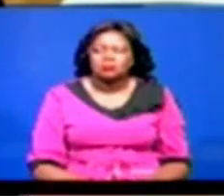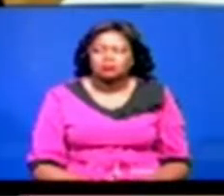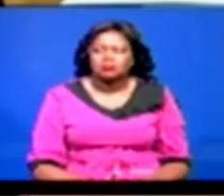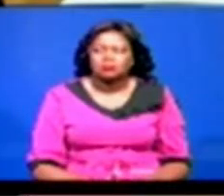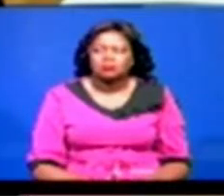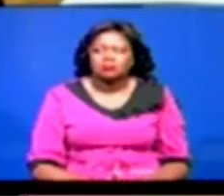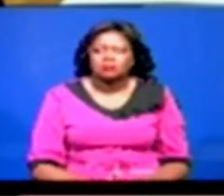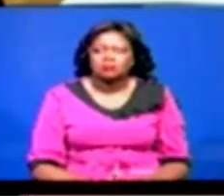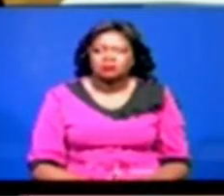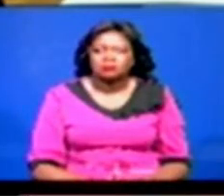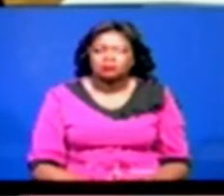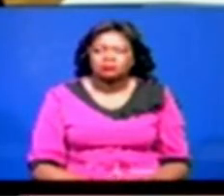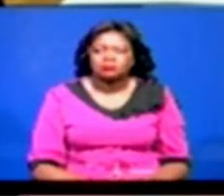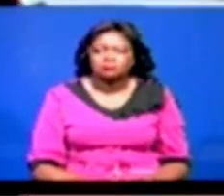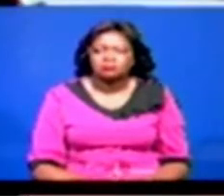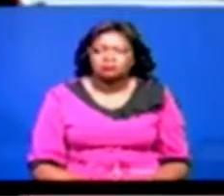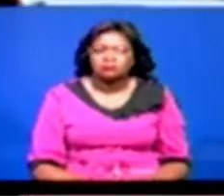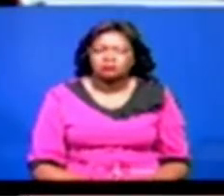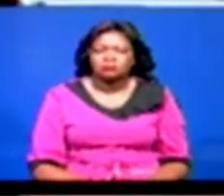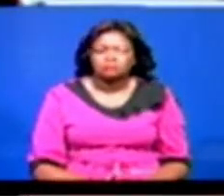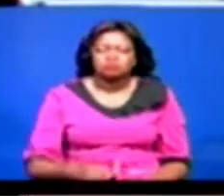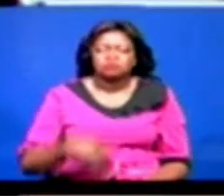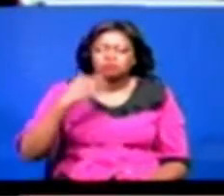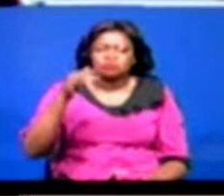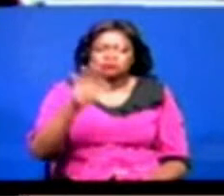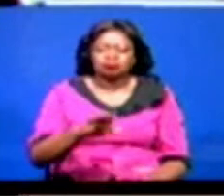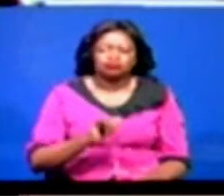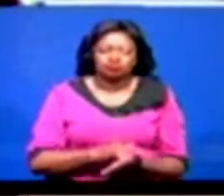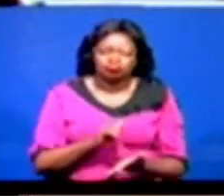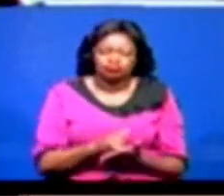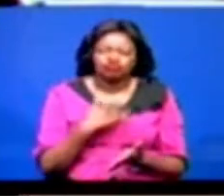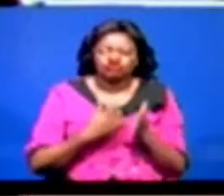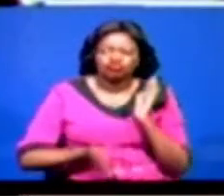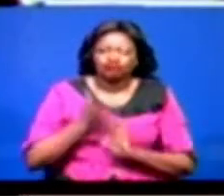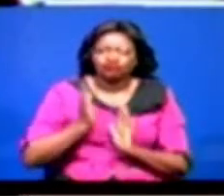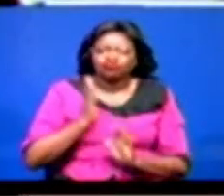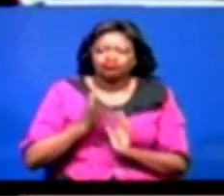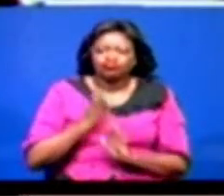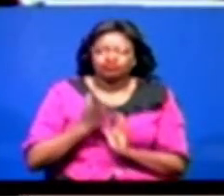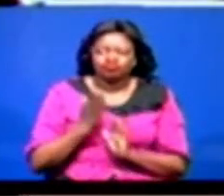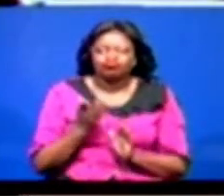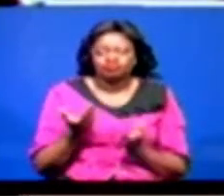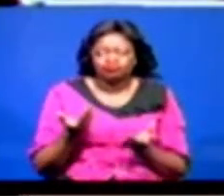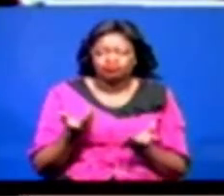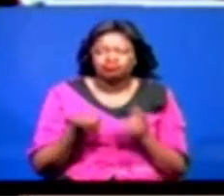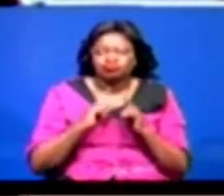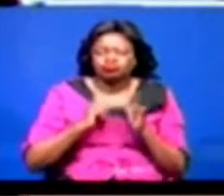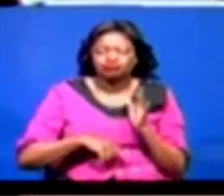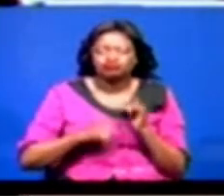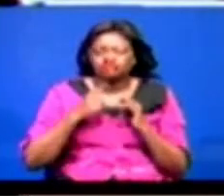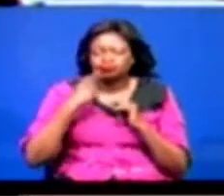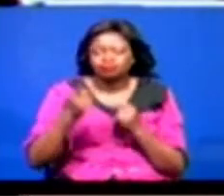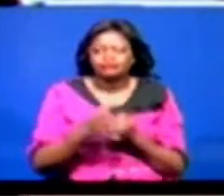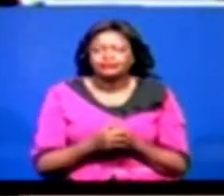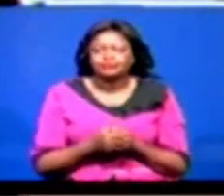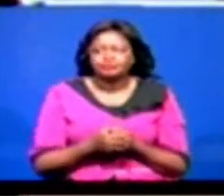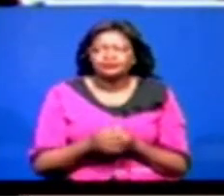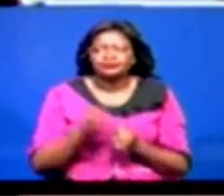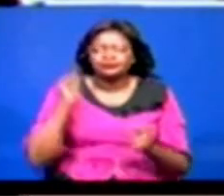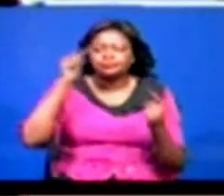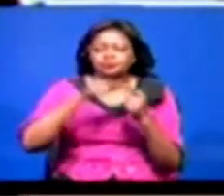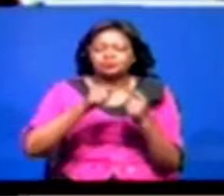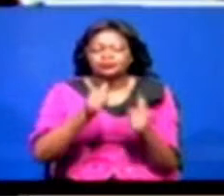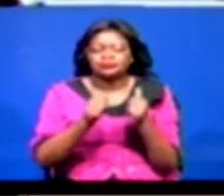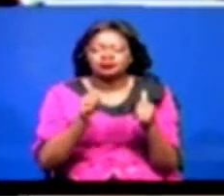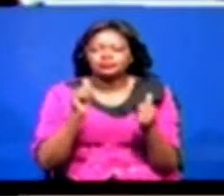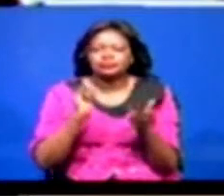Lords, the next area that I just want to quickly go into, and I will just mention this in passing, the purposes for which we come to this